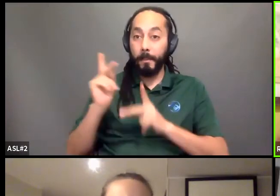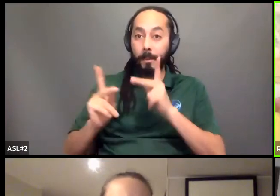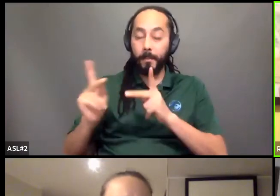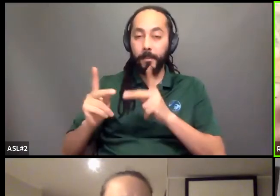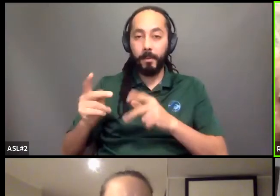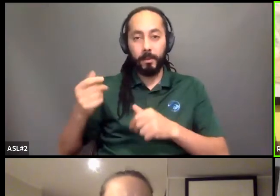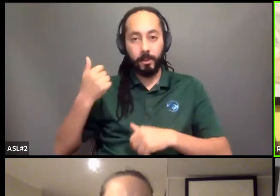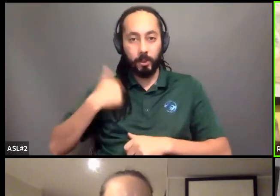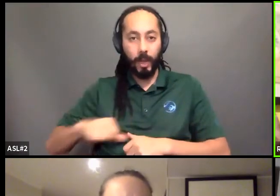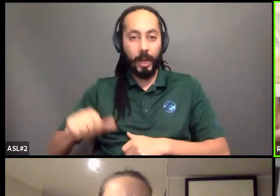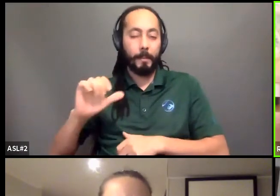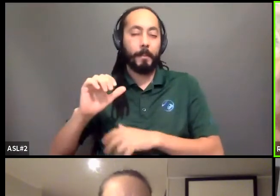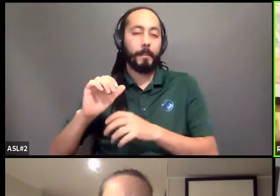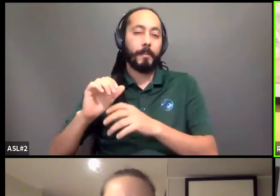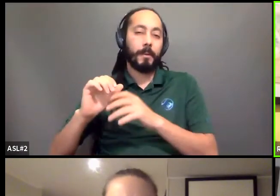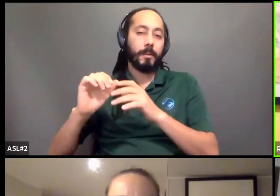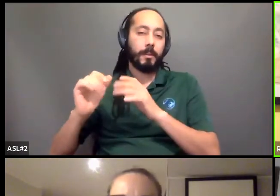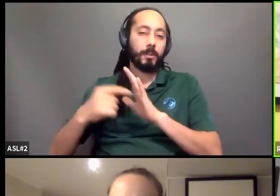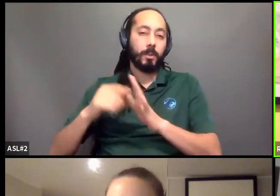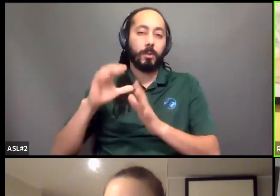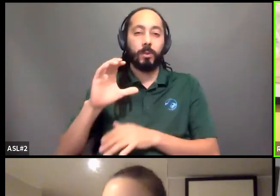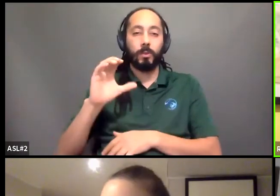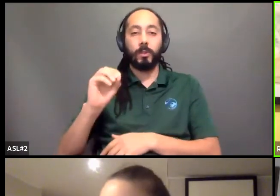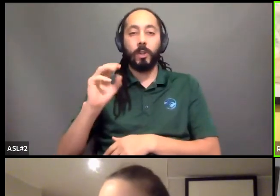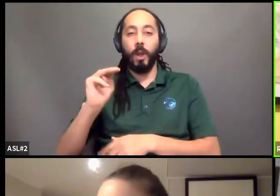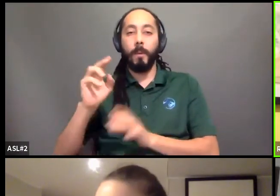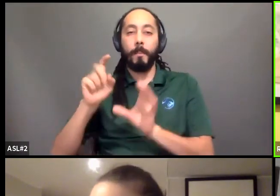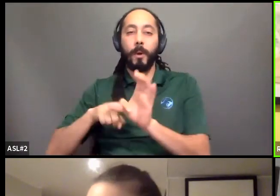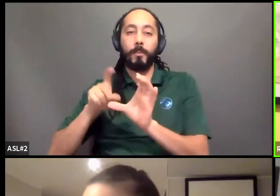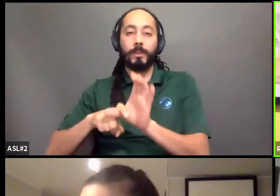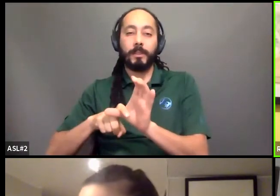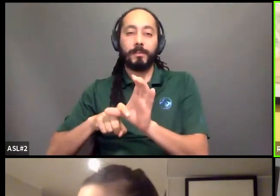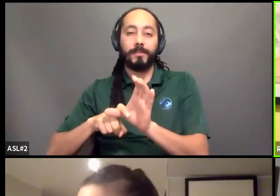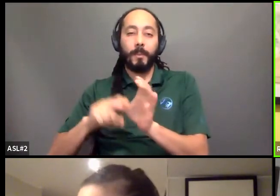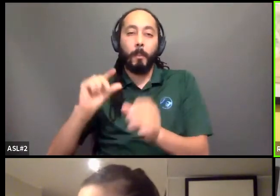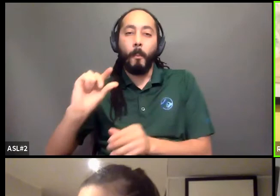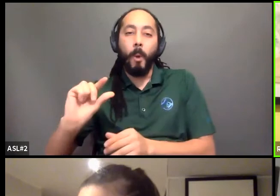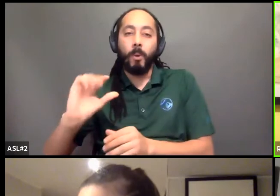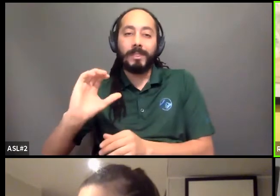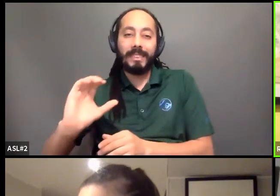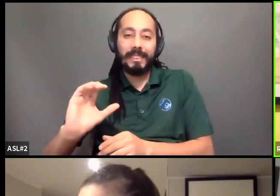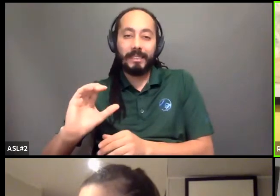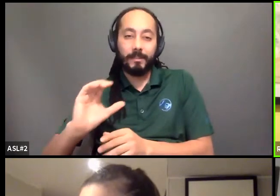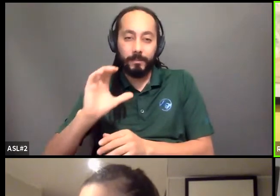communism, whatever it could be called many things in many places. And